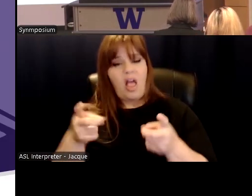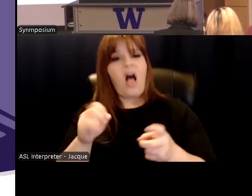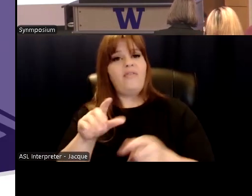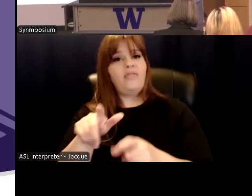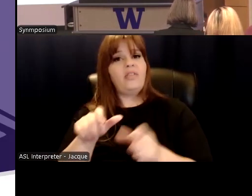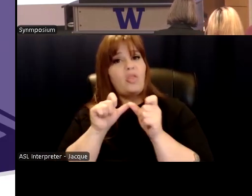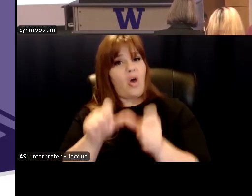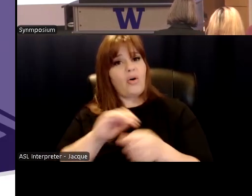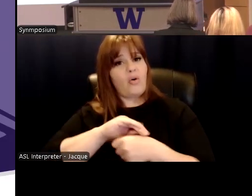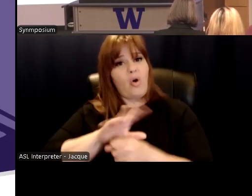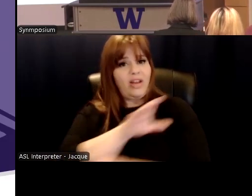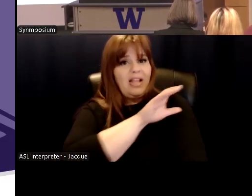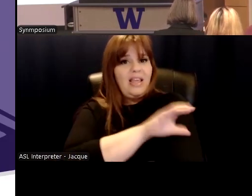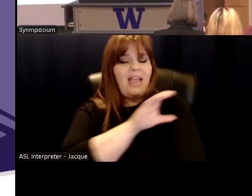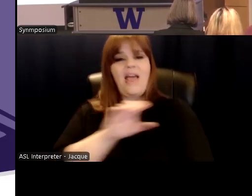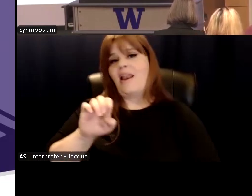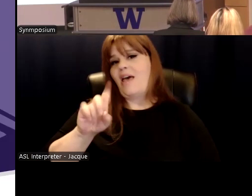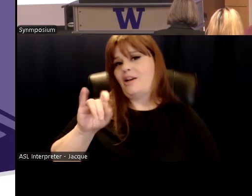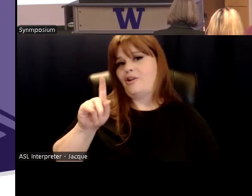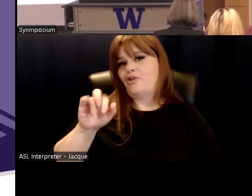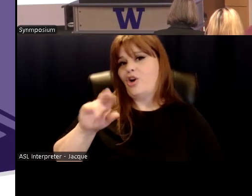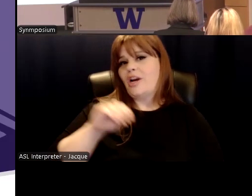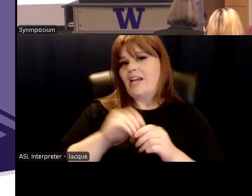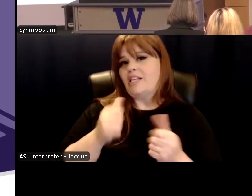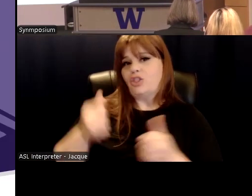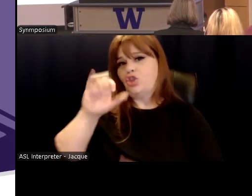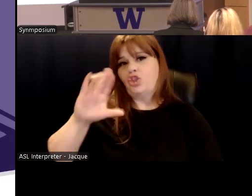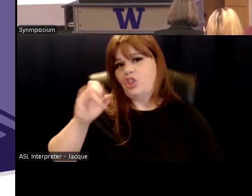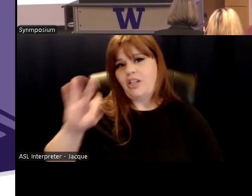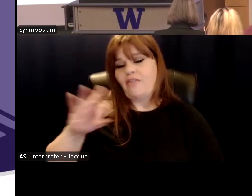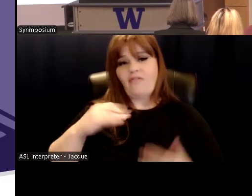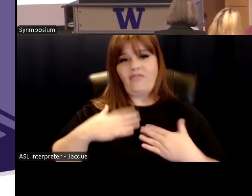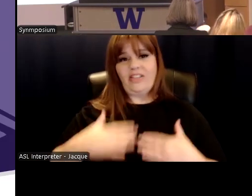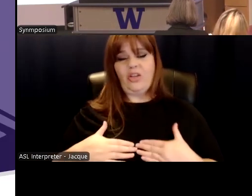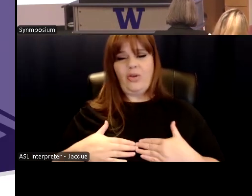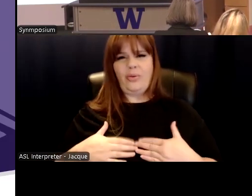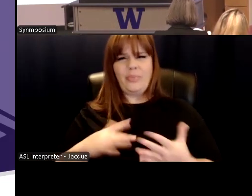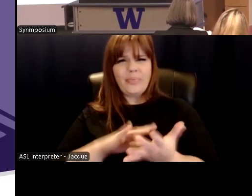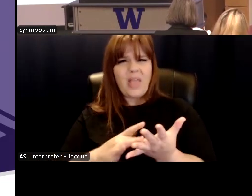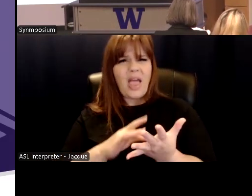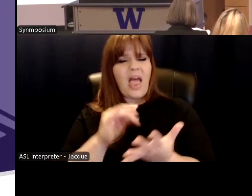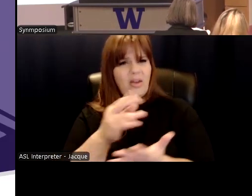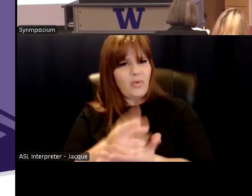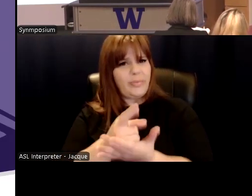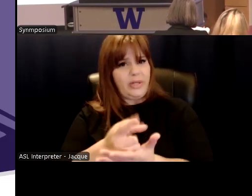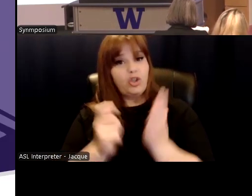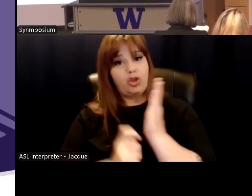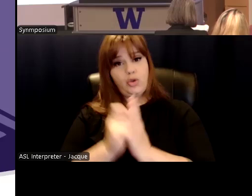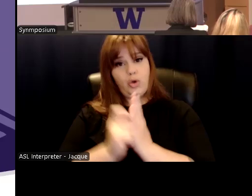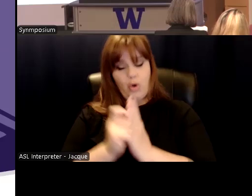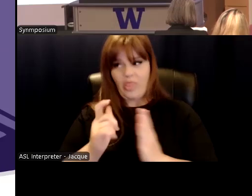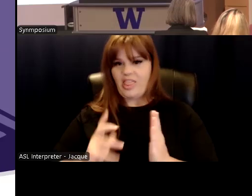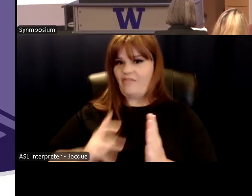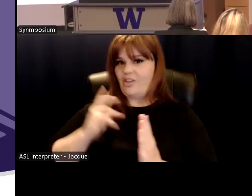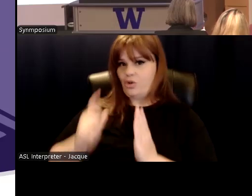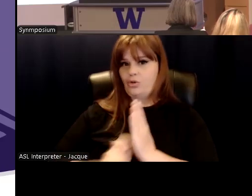Clinic and the editor-in-chief of the Physical Medicine and Rehabilitation Journal. It's the official journal of the